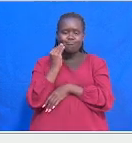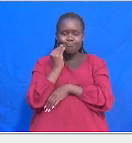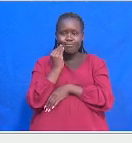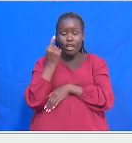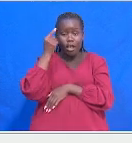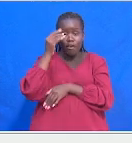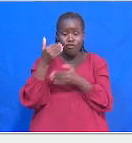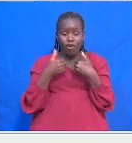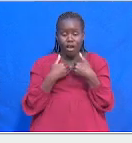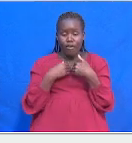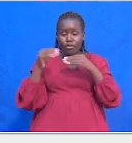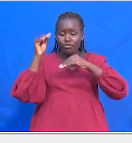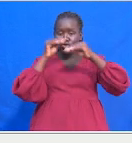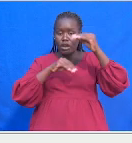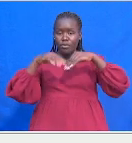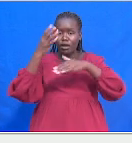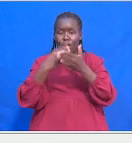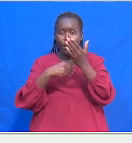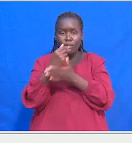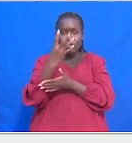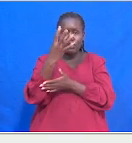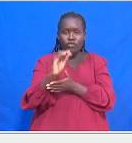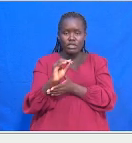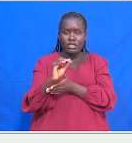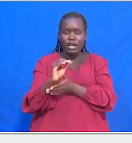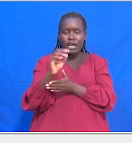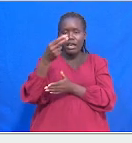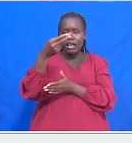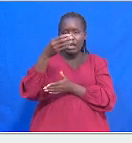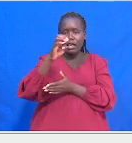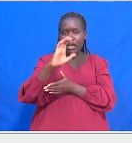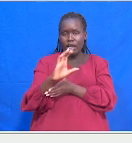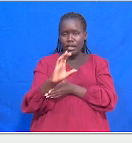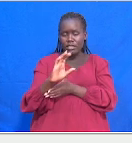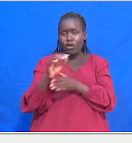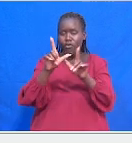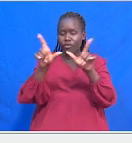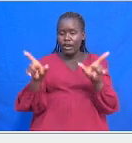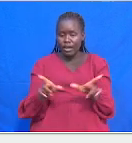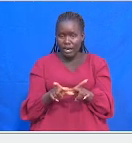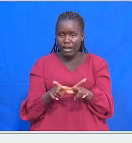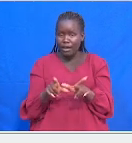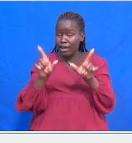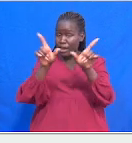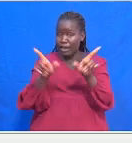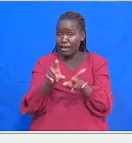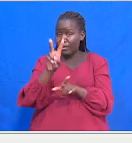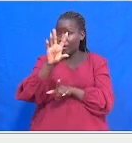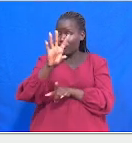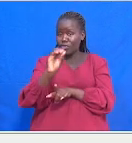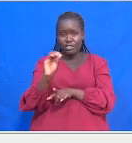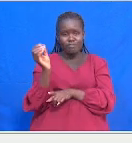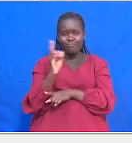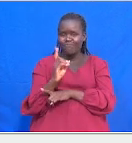for having corruptly bought 40 acres of land in Kakuret. In fact, the land is not 40 acres, actually 35.